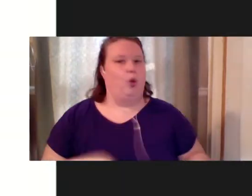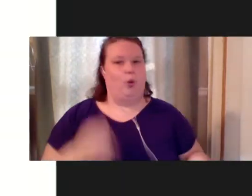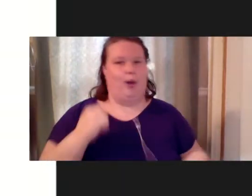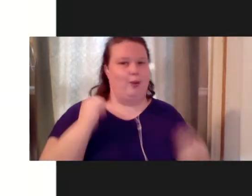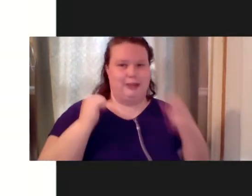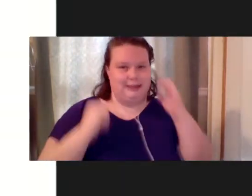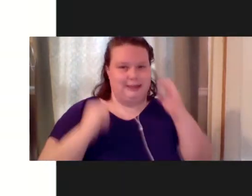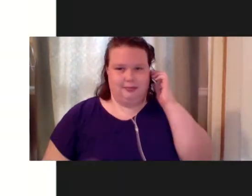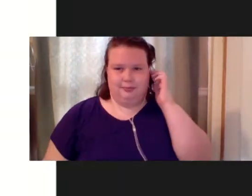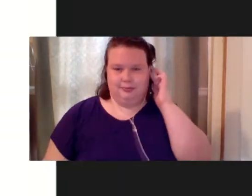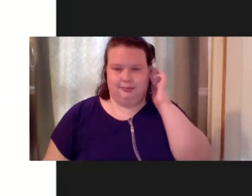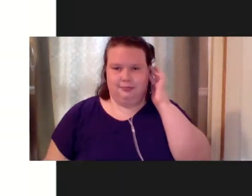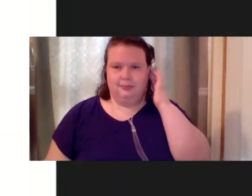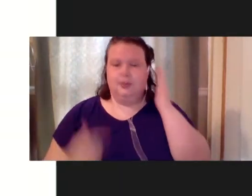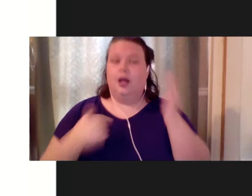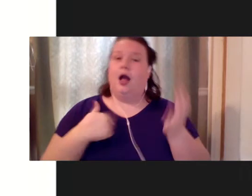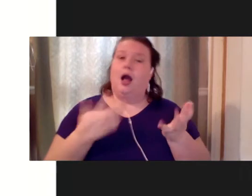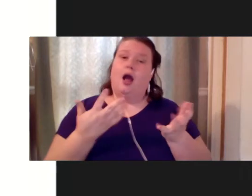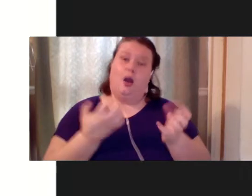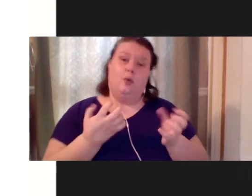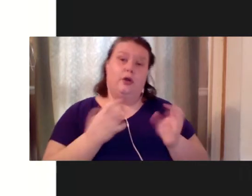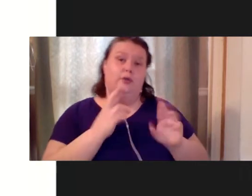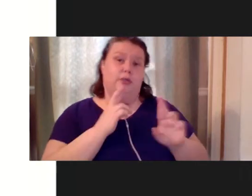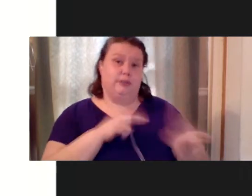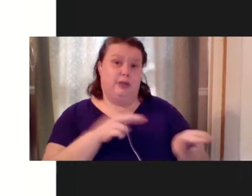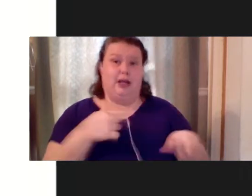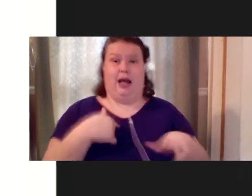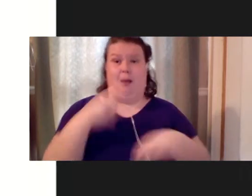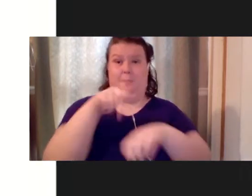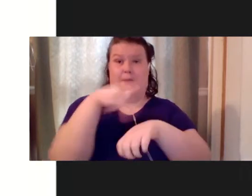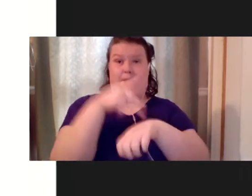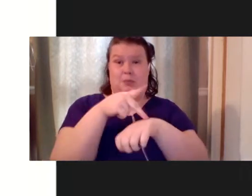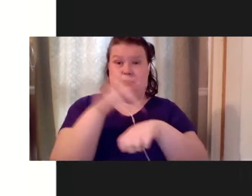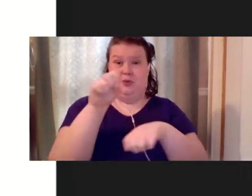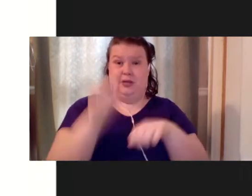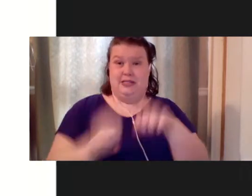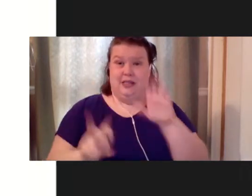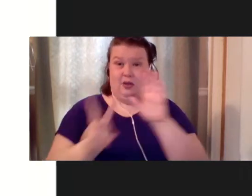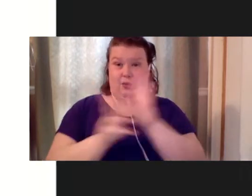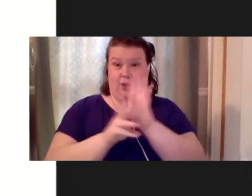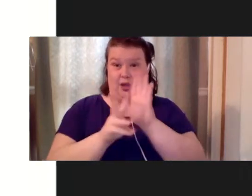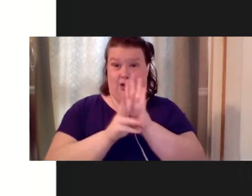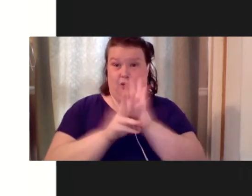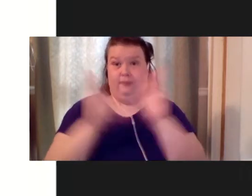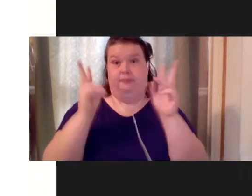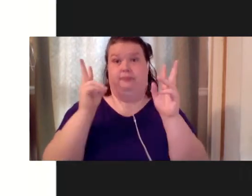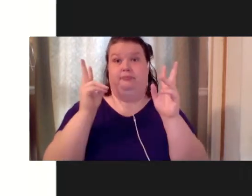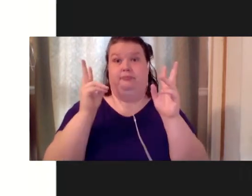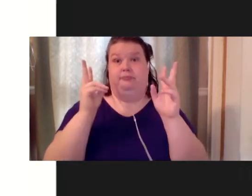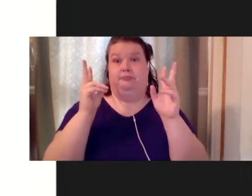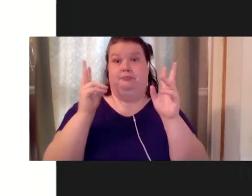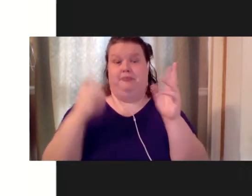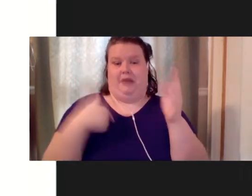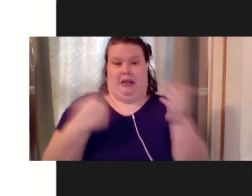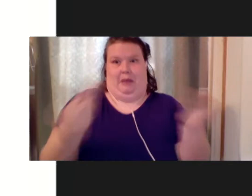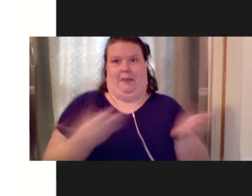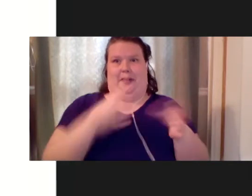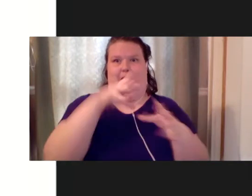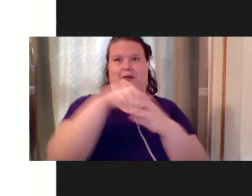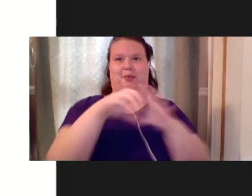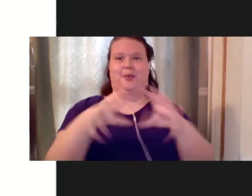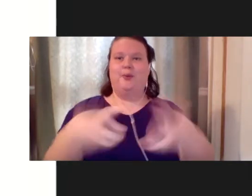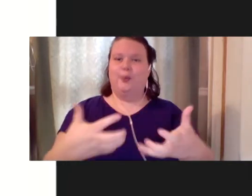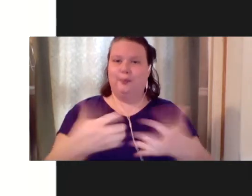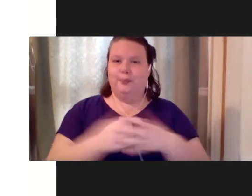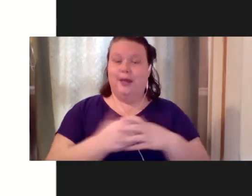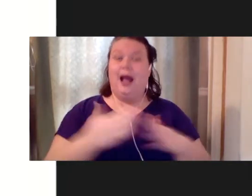But I did want to kind of respond. I am the principal at Southwake, when I just happened to be in the group. I was, I'm glad that our campus